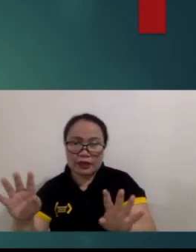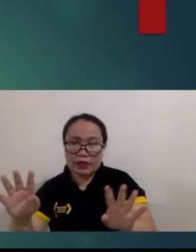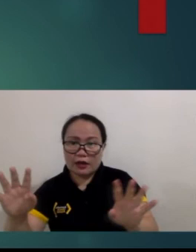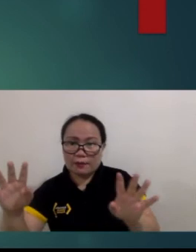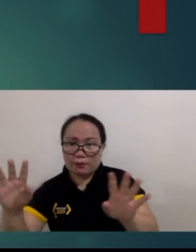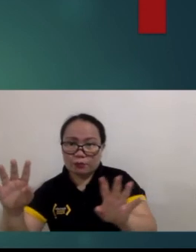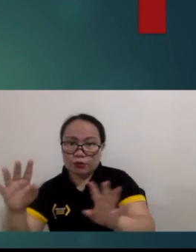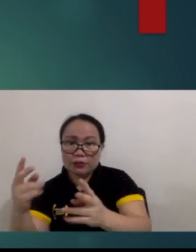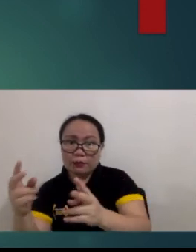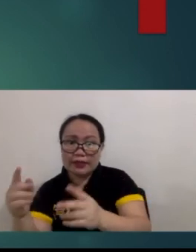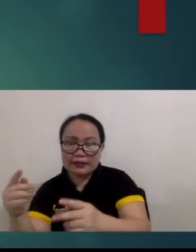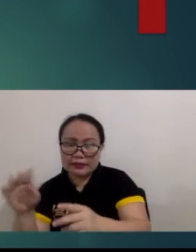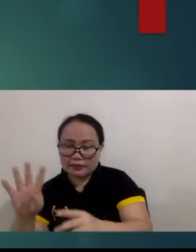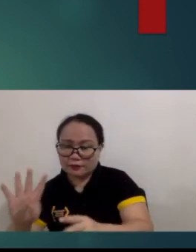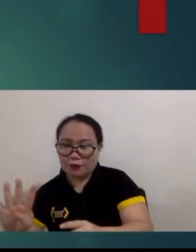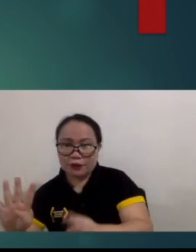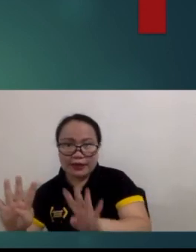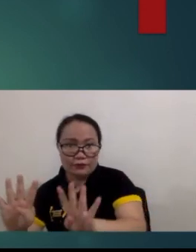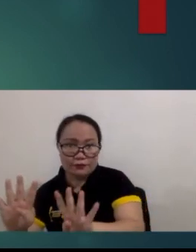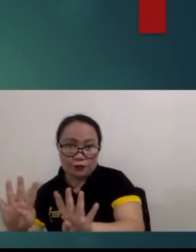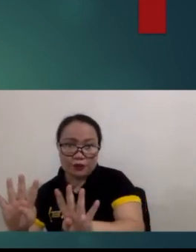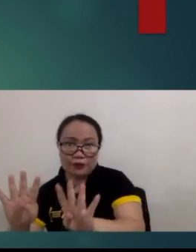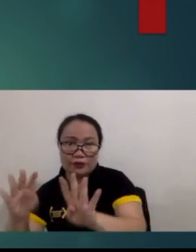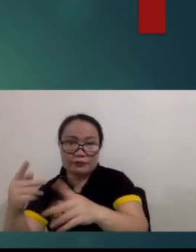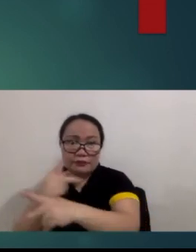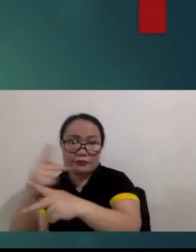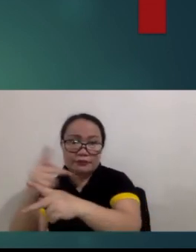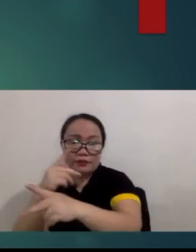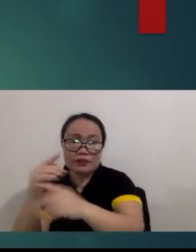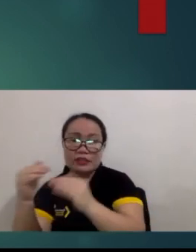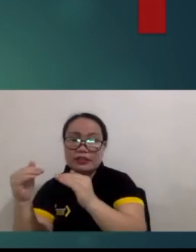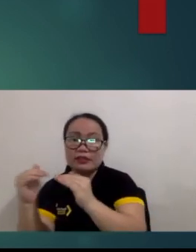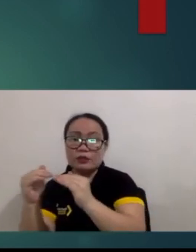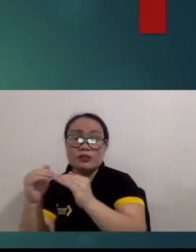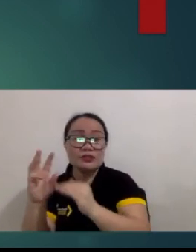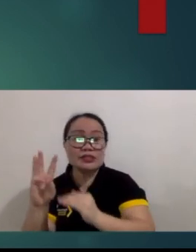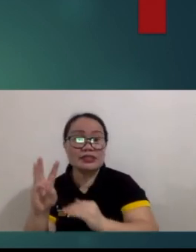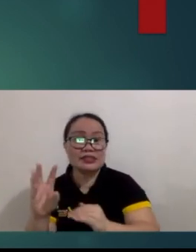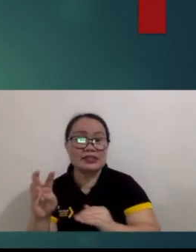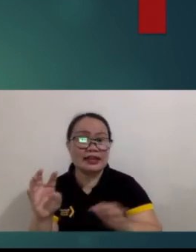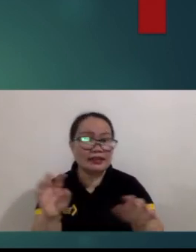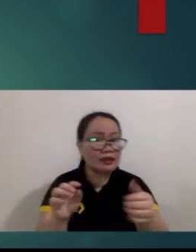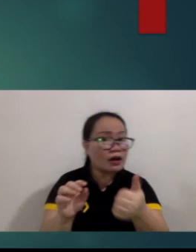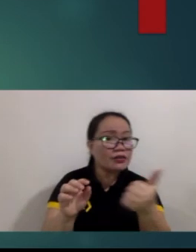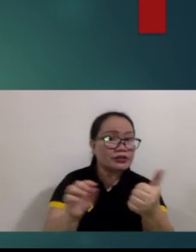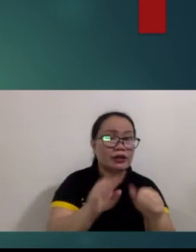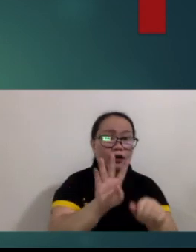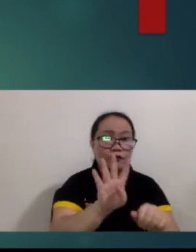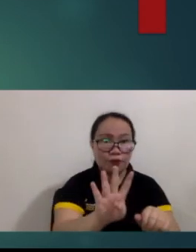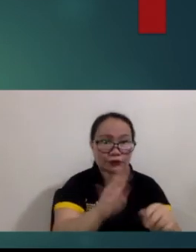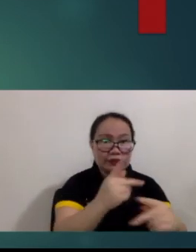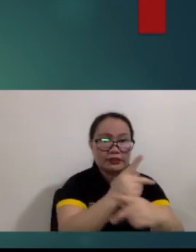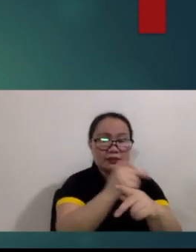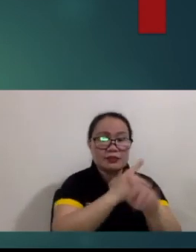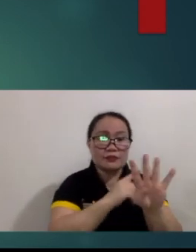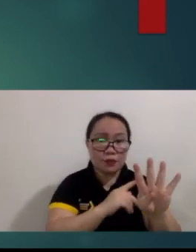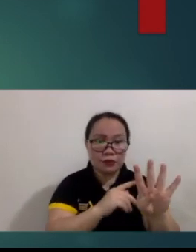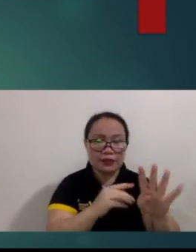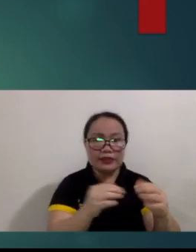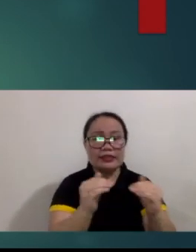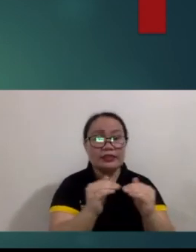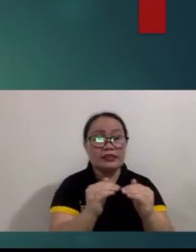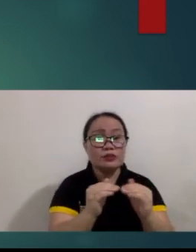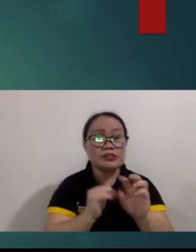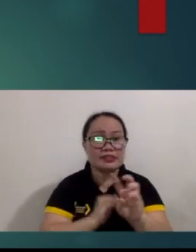simply multiply the 4 and 4 equals to 16, and the other 4 times